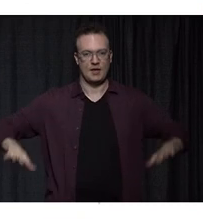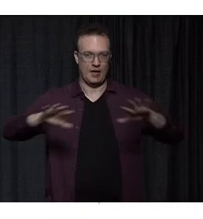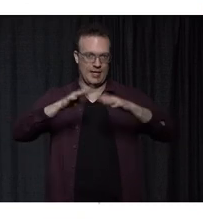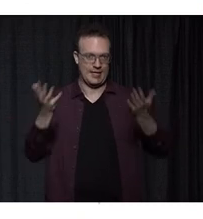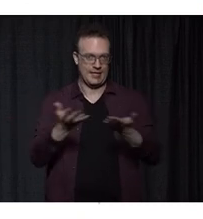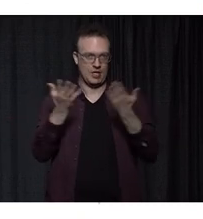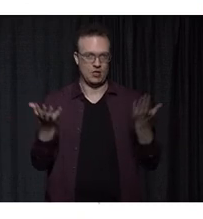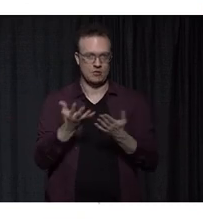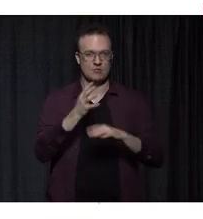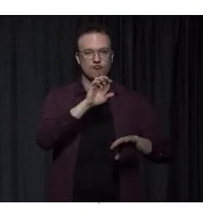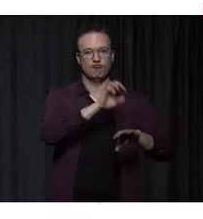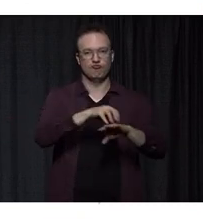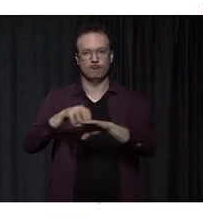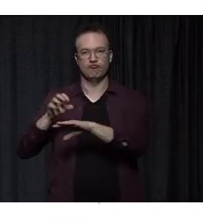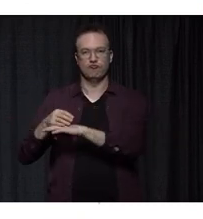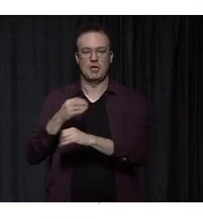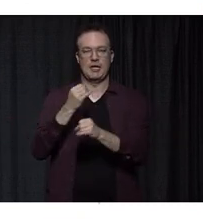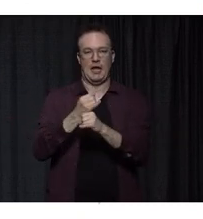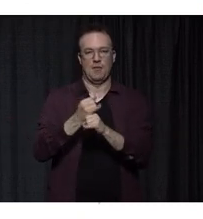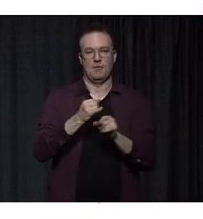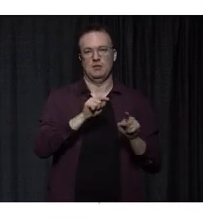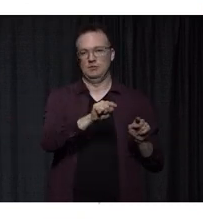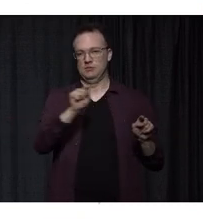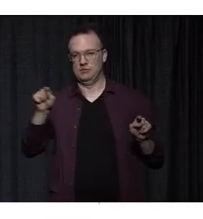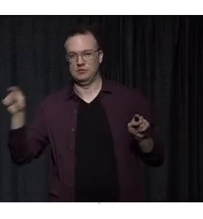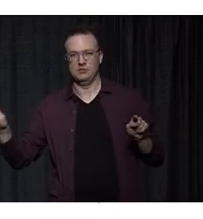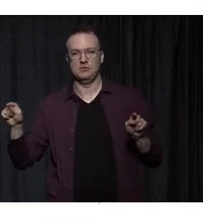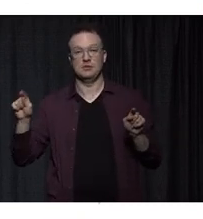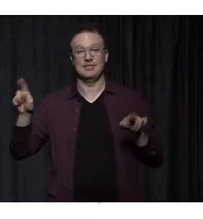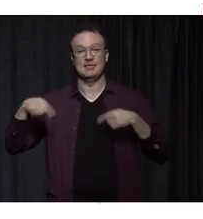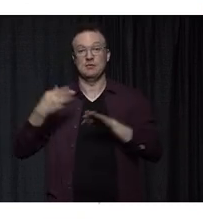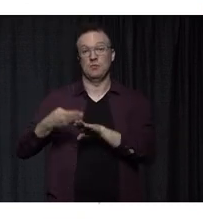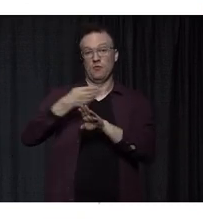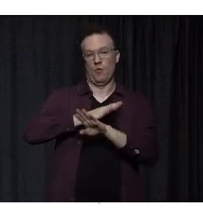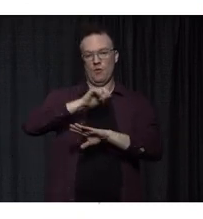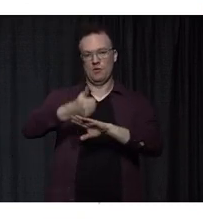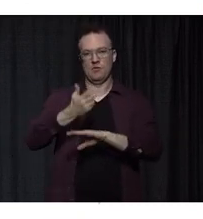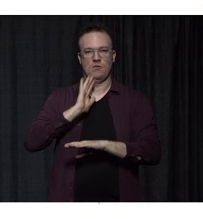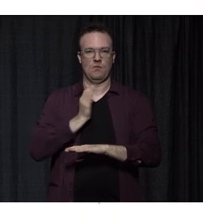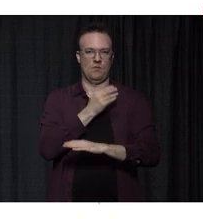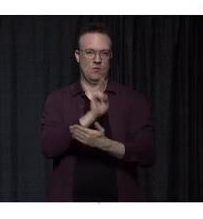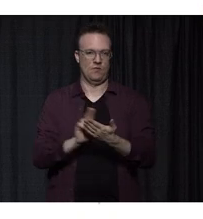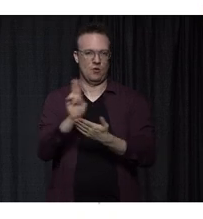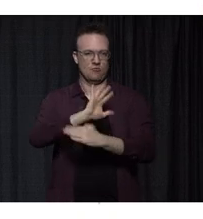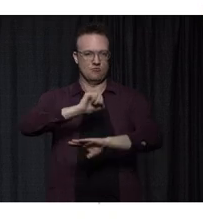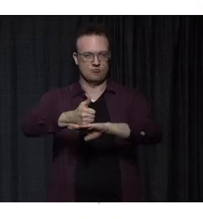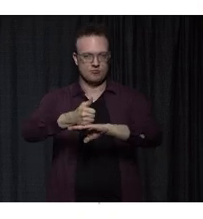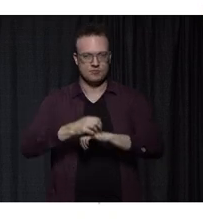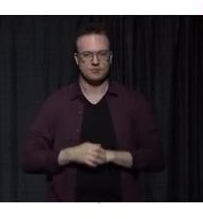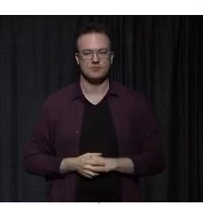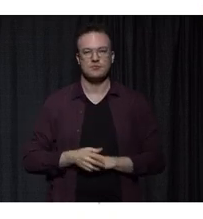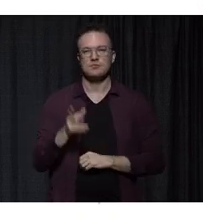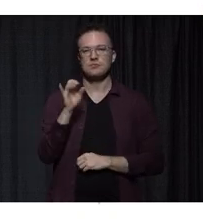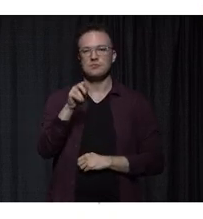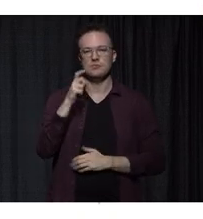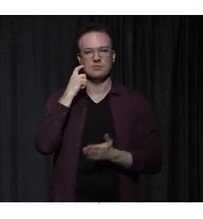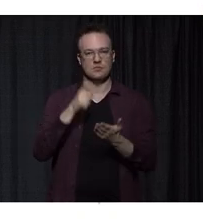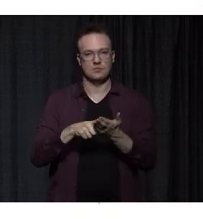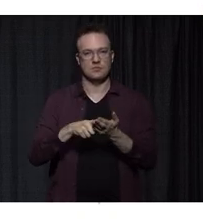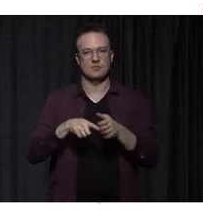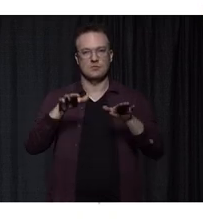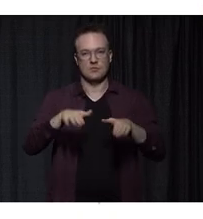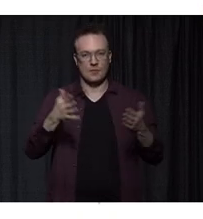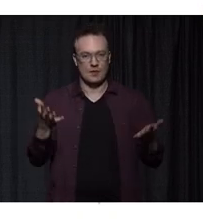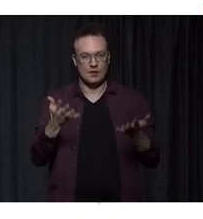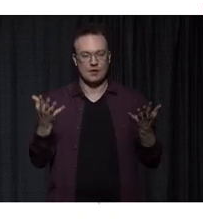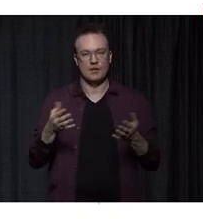with the territories upon which our campuses are located and that precede the establishment of the university. York University acknowledges its